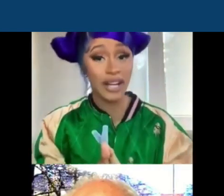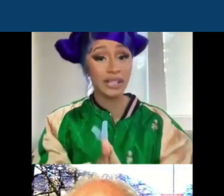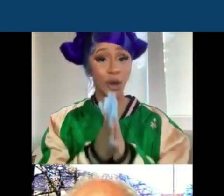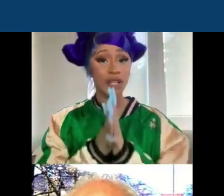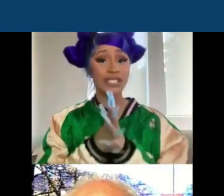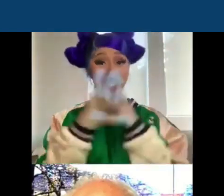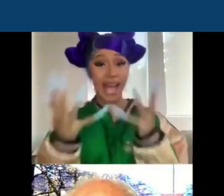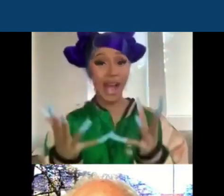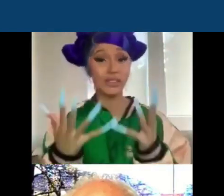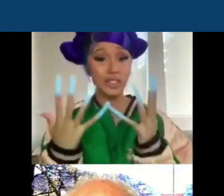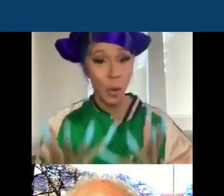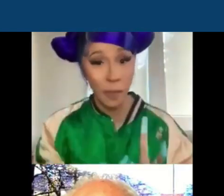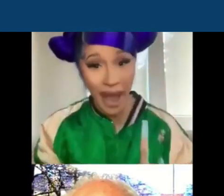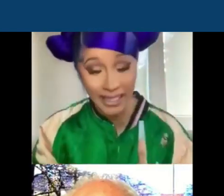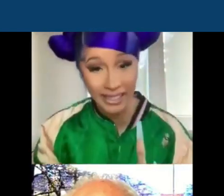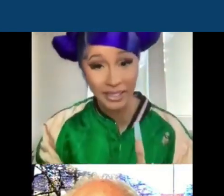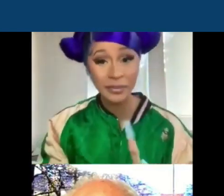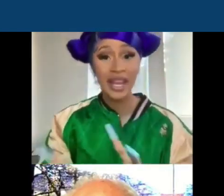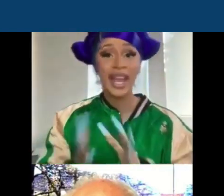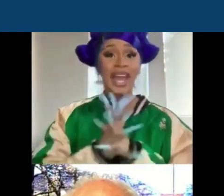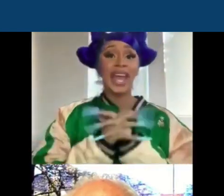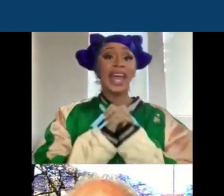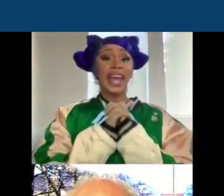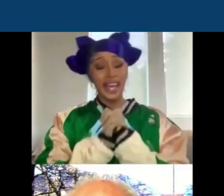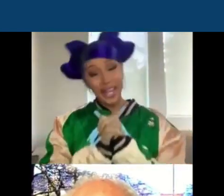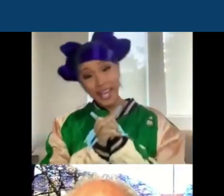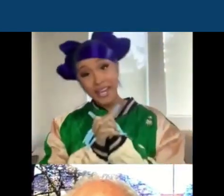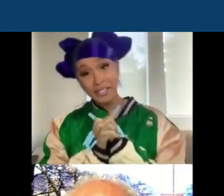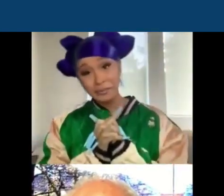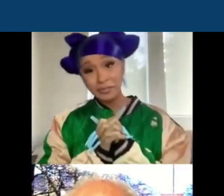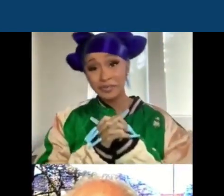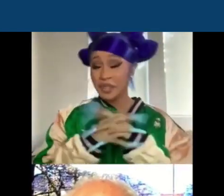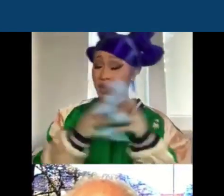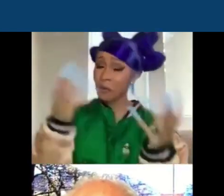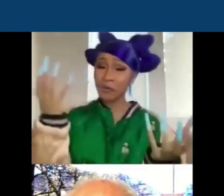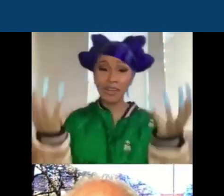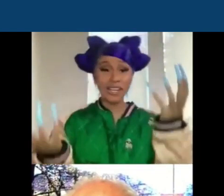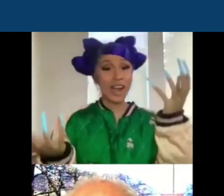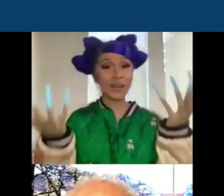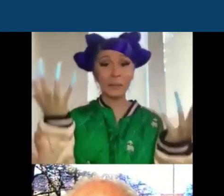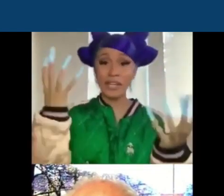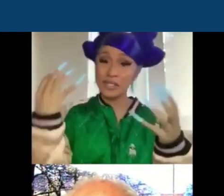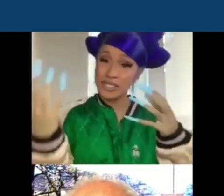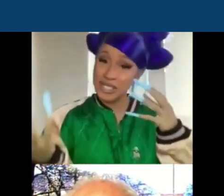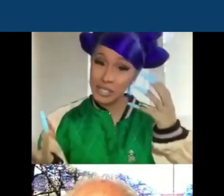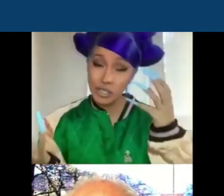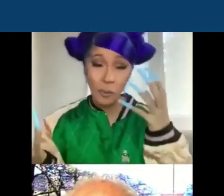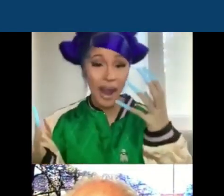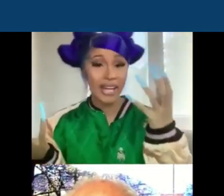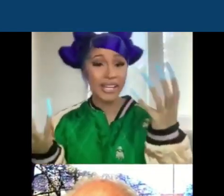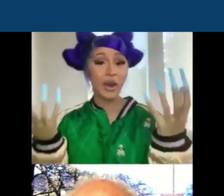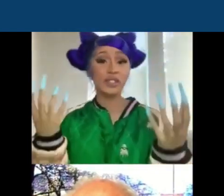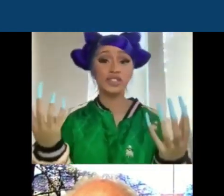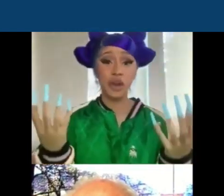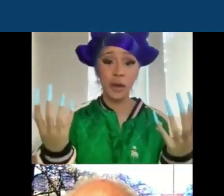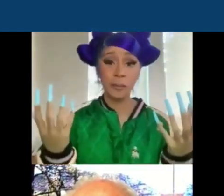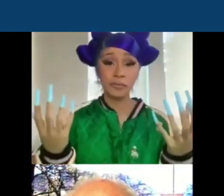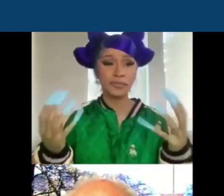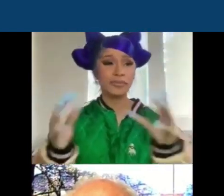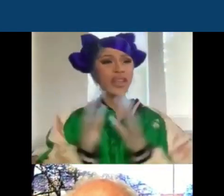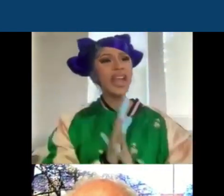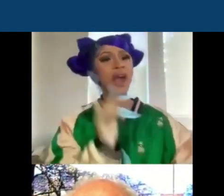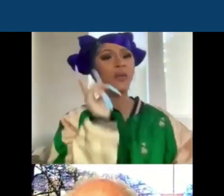that you are endorsing now Joe Biden. And, you know, we're really not in a matrix, either Joe Biden or